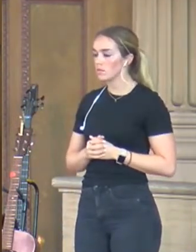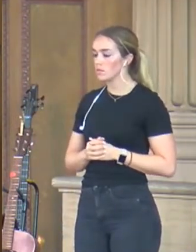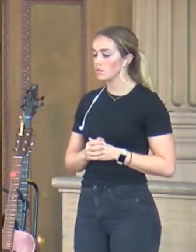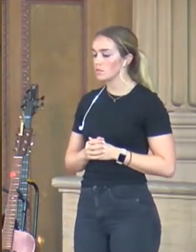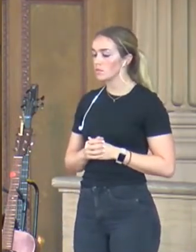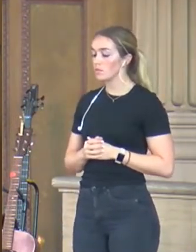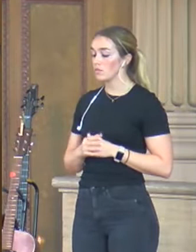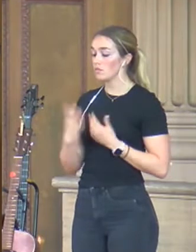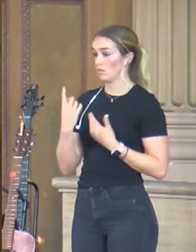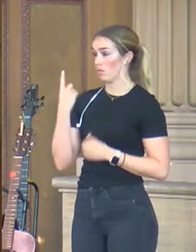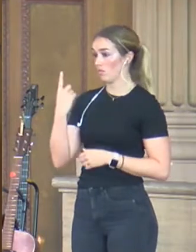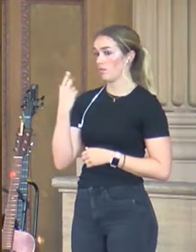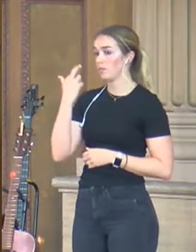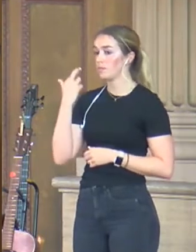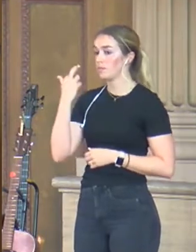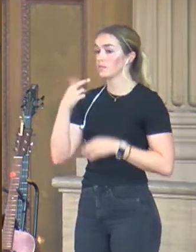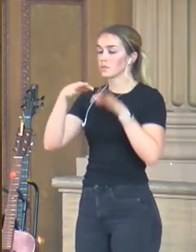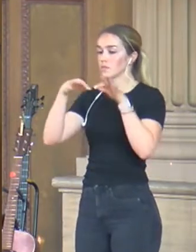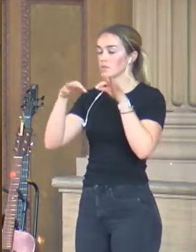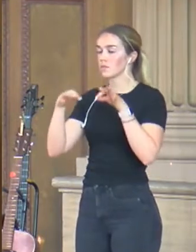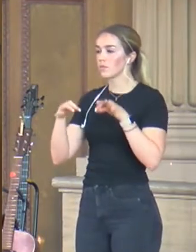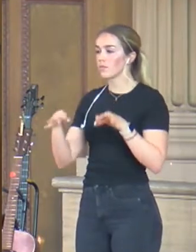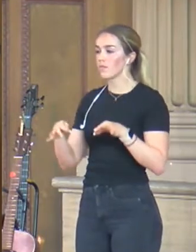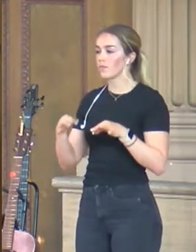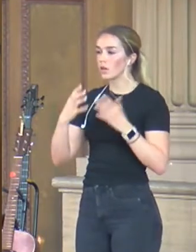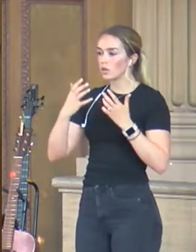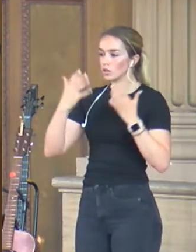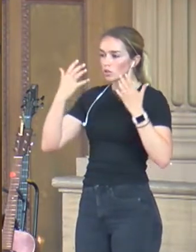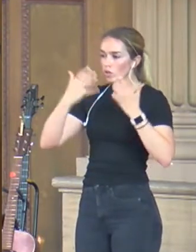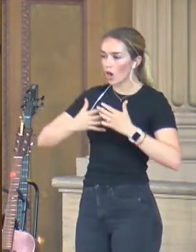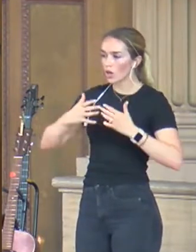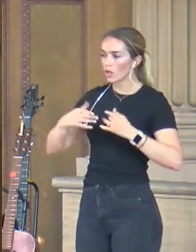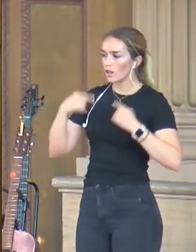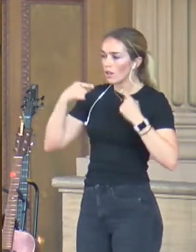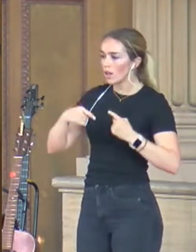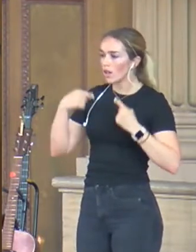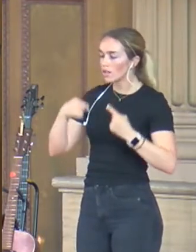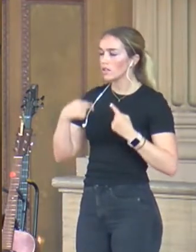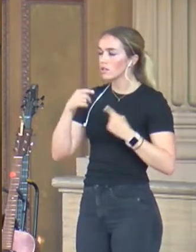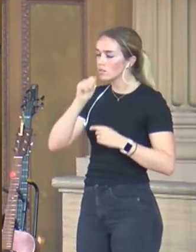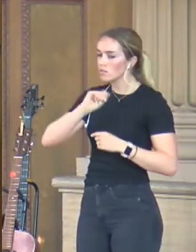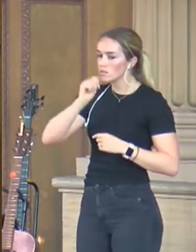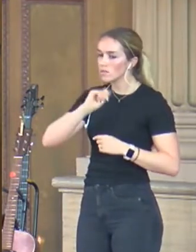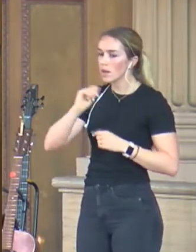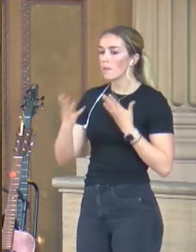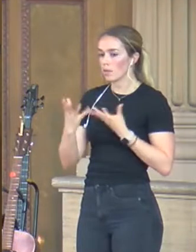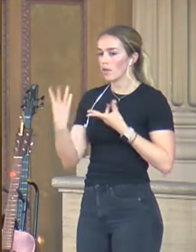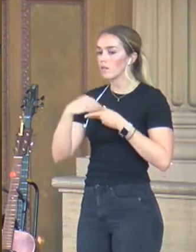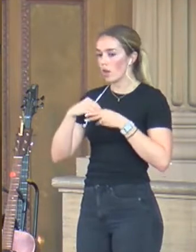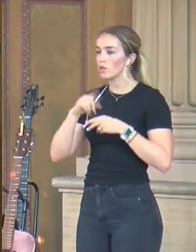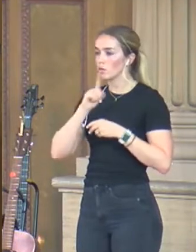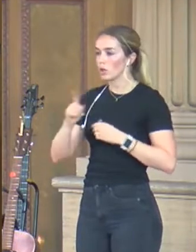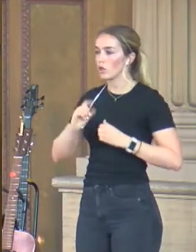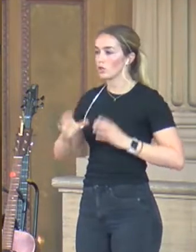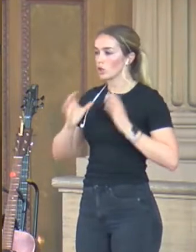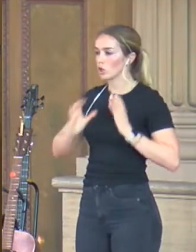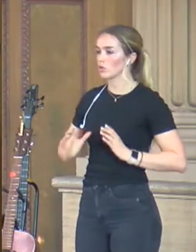Well, for one, it tells us that darkness like this can come into the life of a real Christian